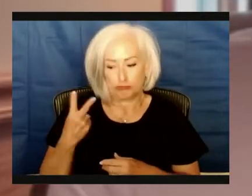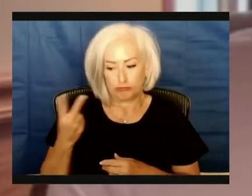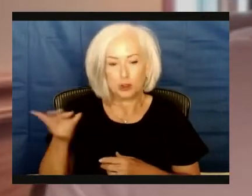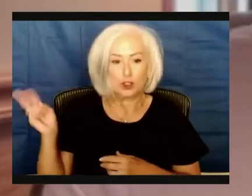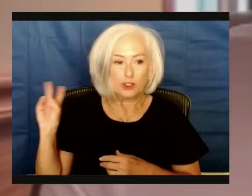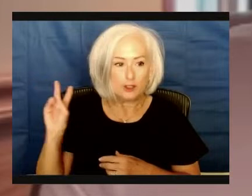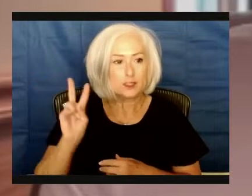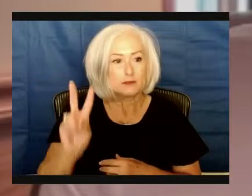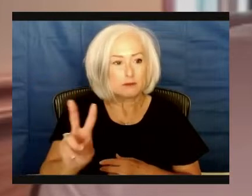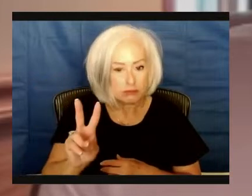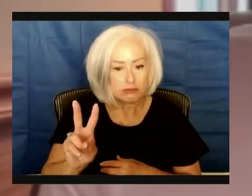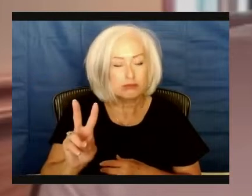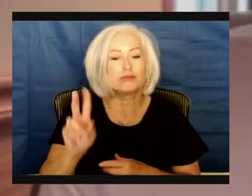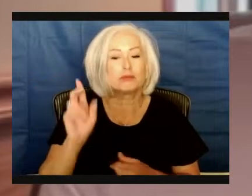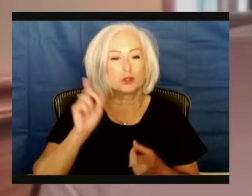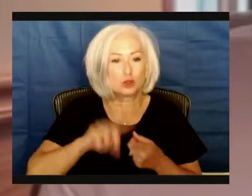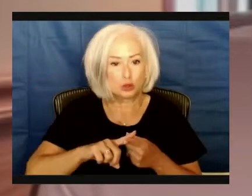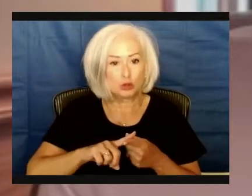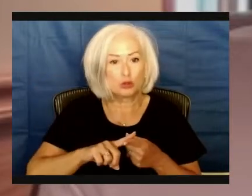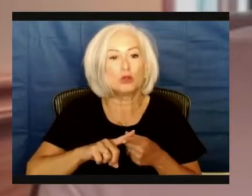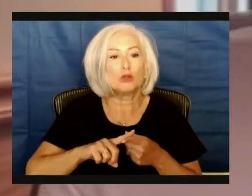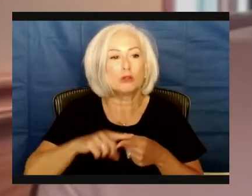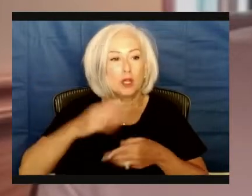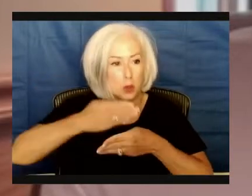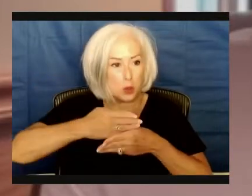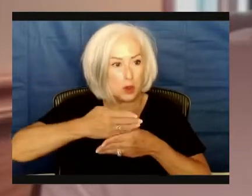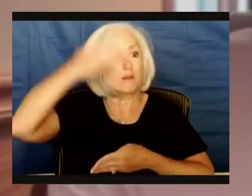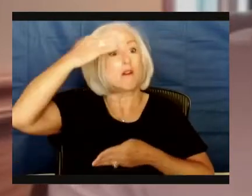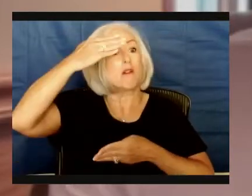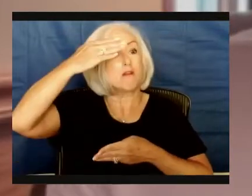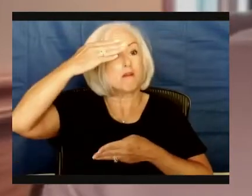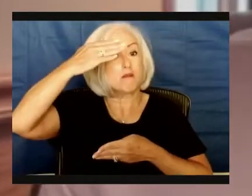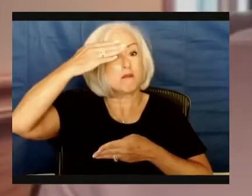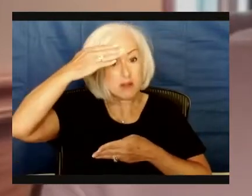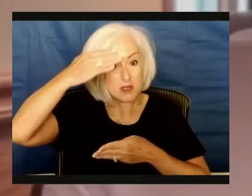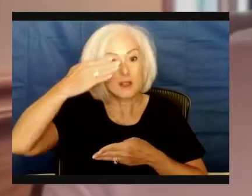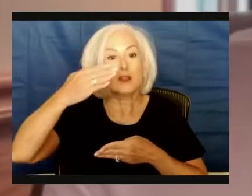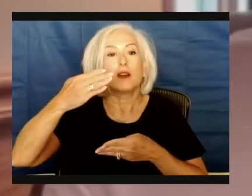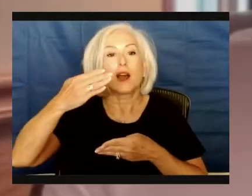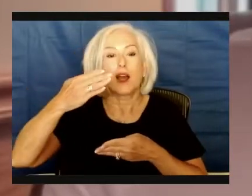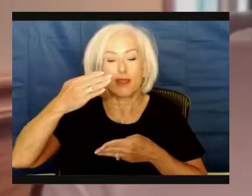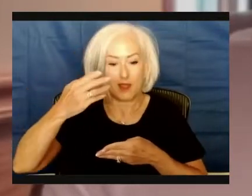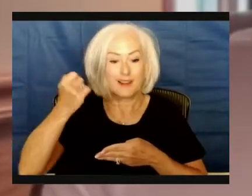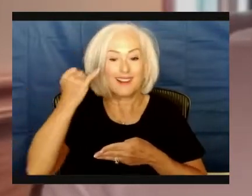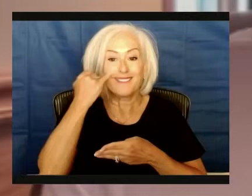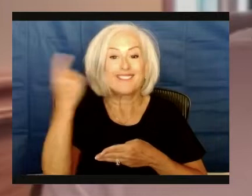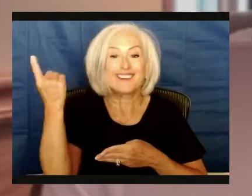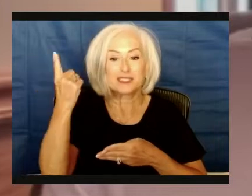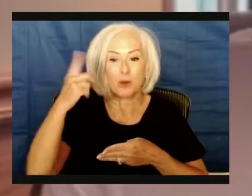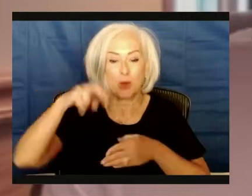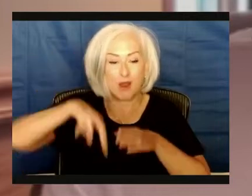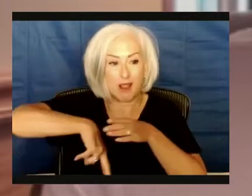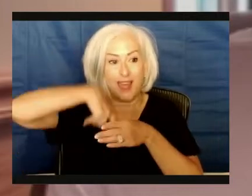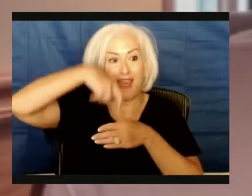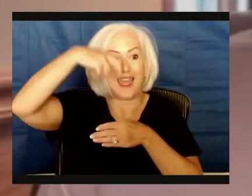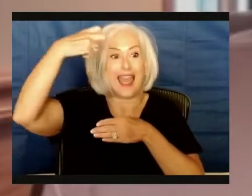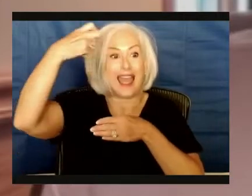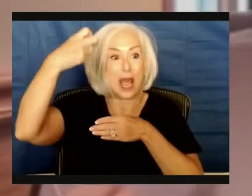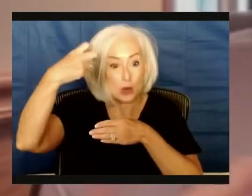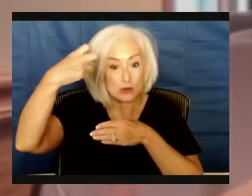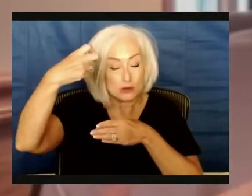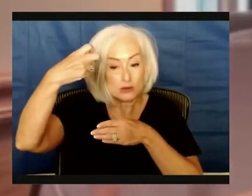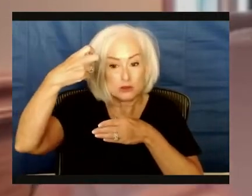open. And then basically survivors who are already out started helping pull people out. And that's kind of, that's how we got